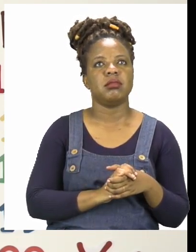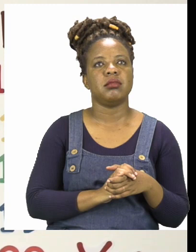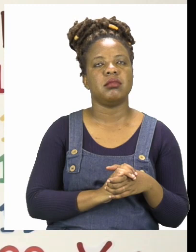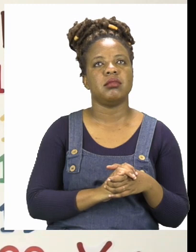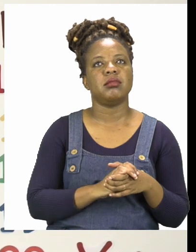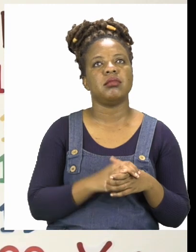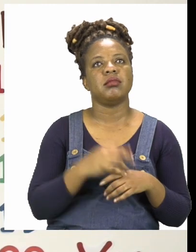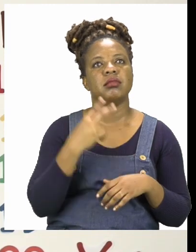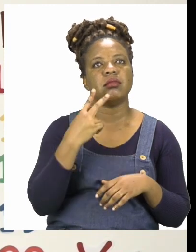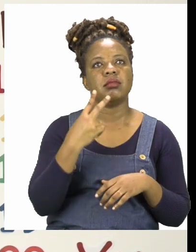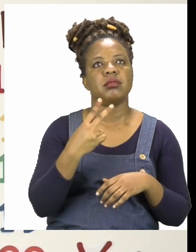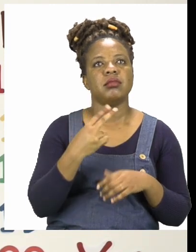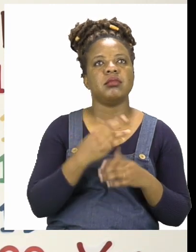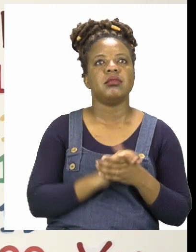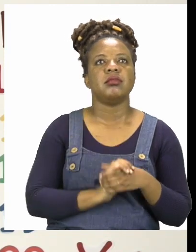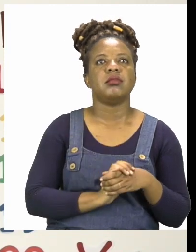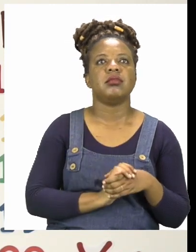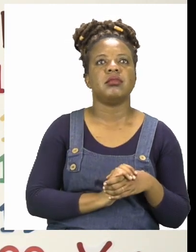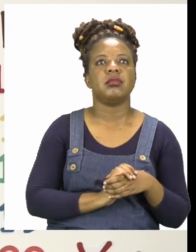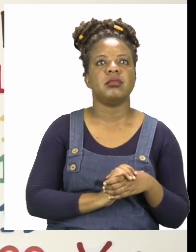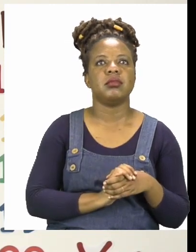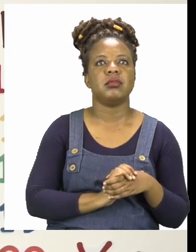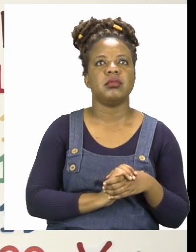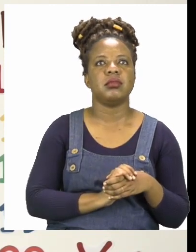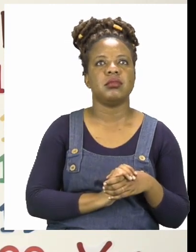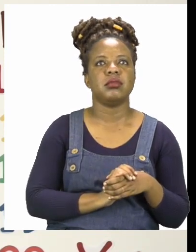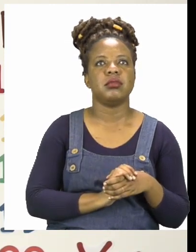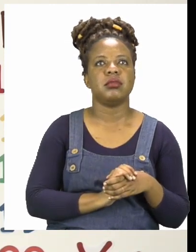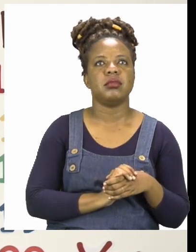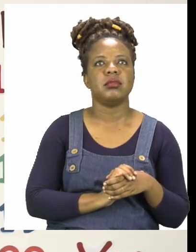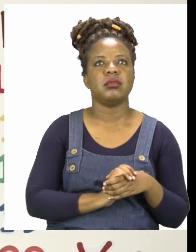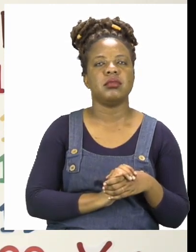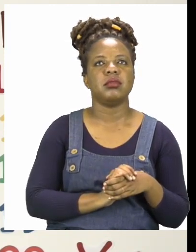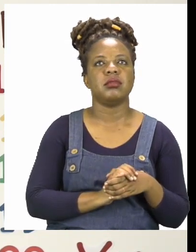2. So our total will become